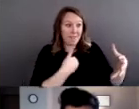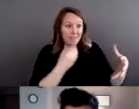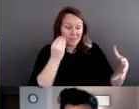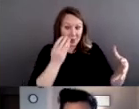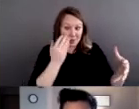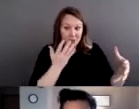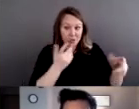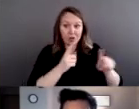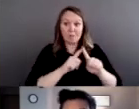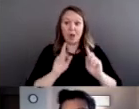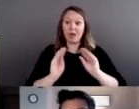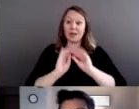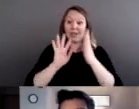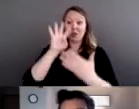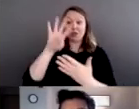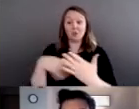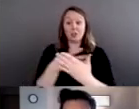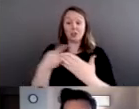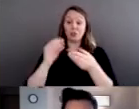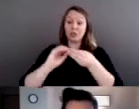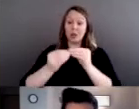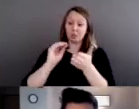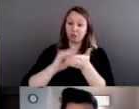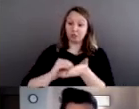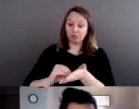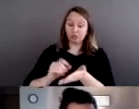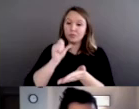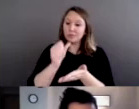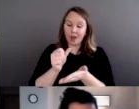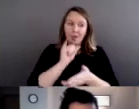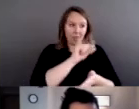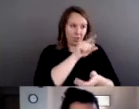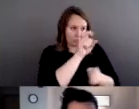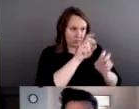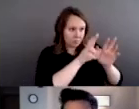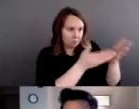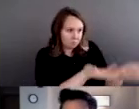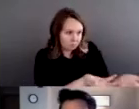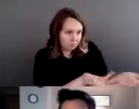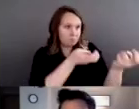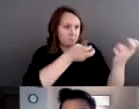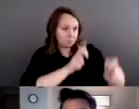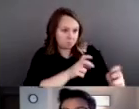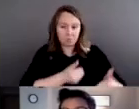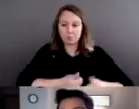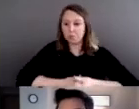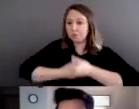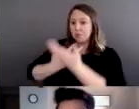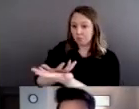the format that they want. And right now there's like the issue of, what is